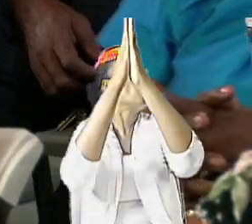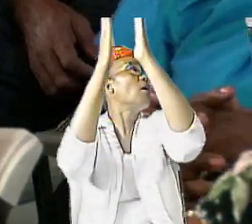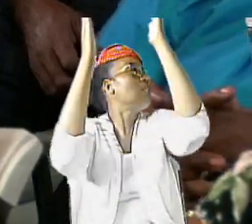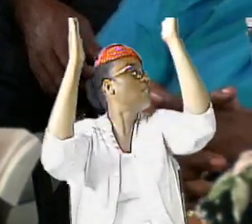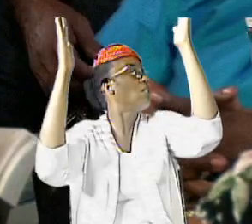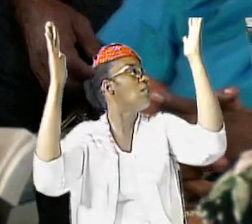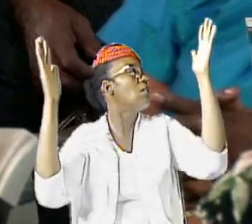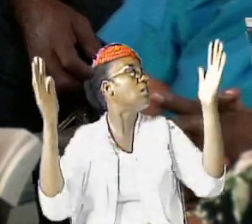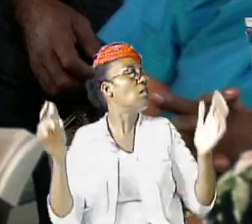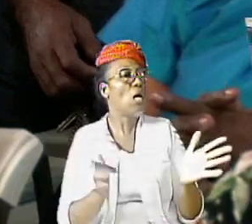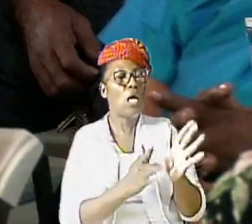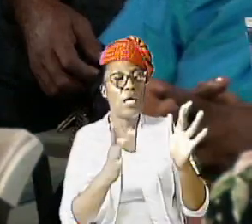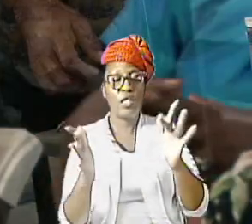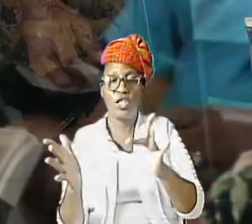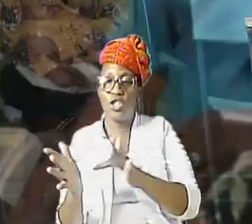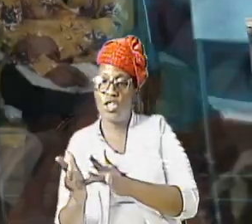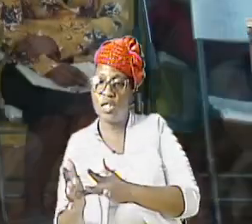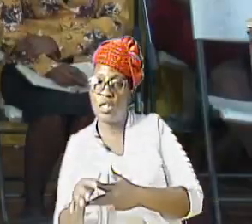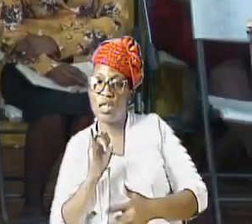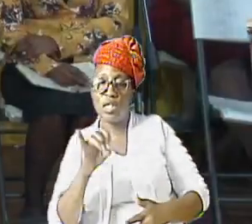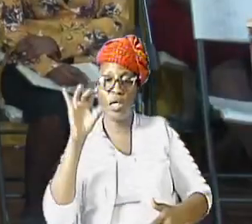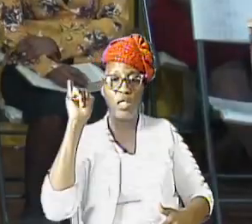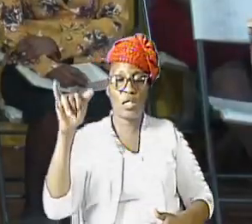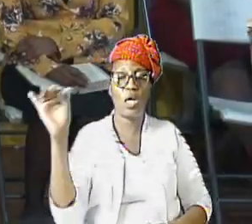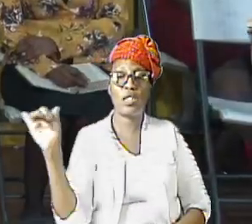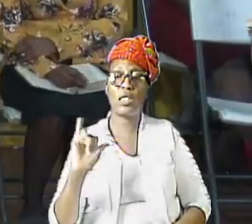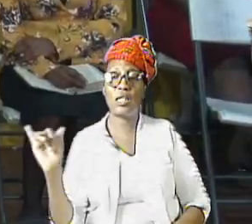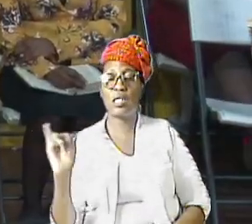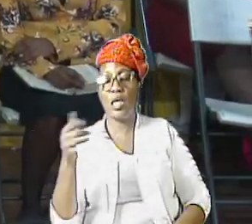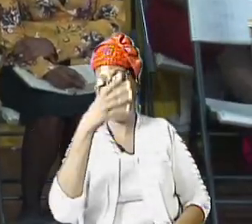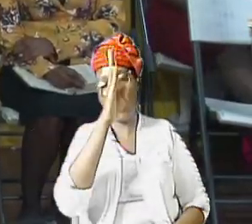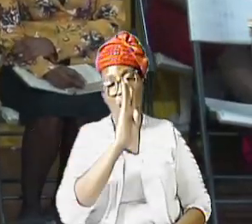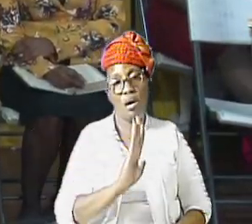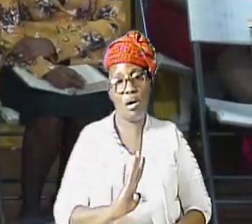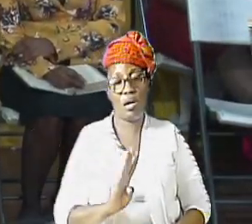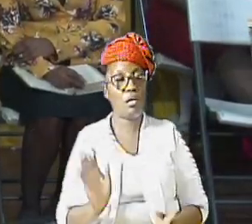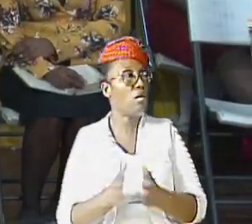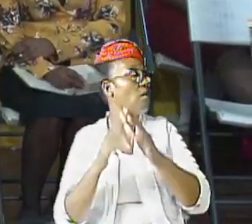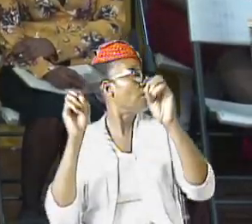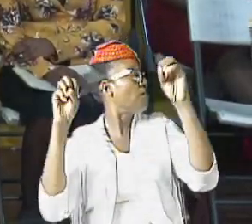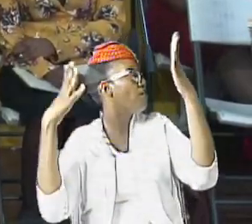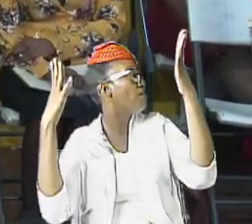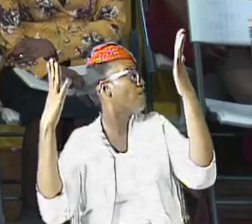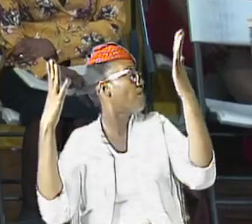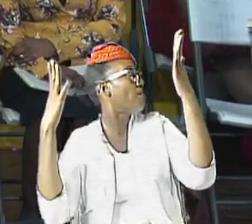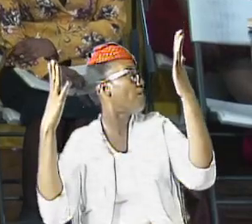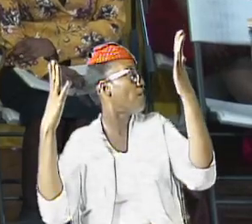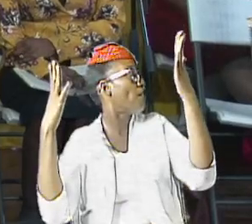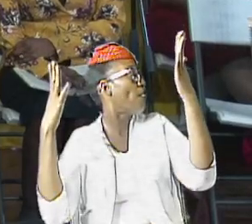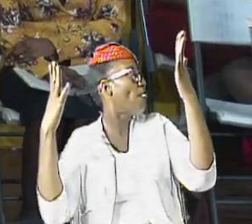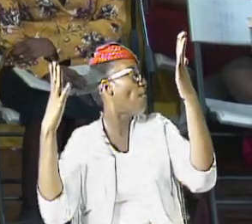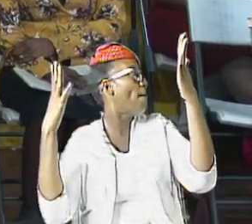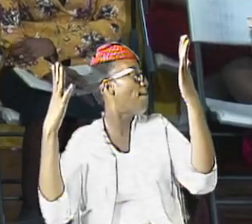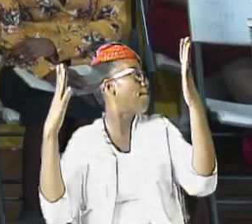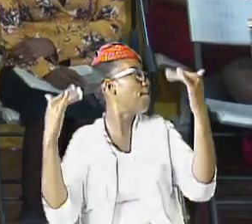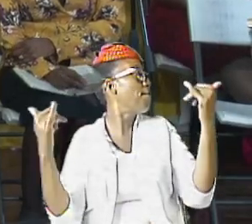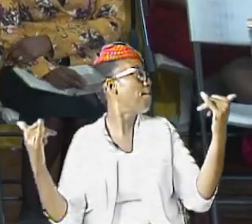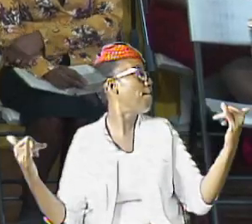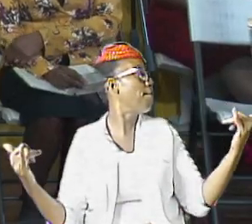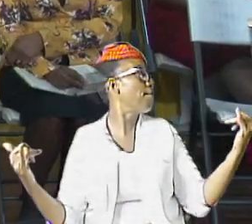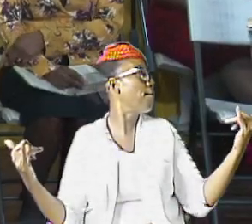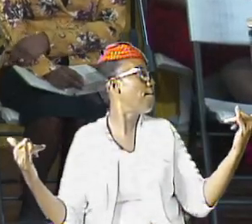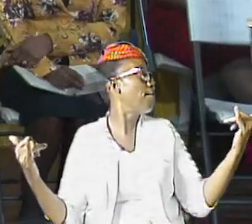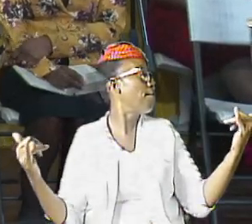praised. And Jesus is that same God. Hallelujah.